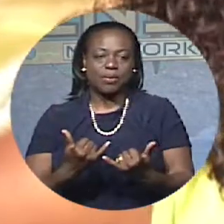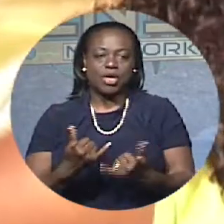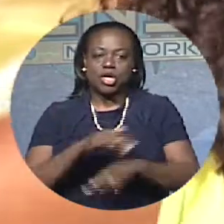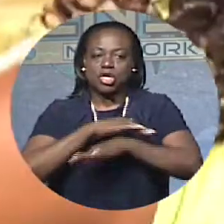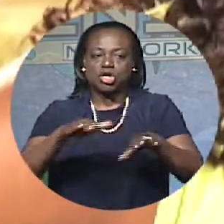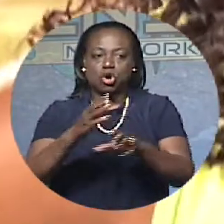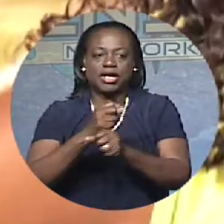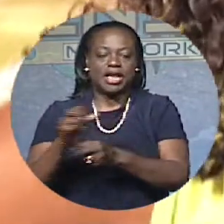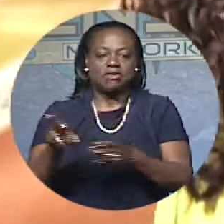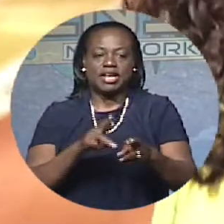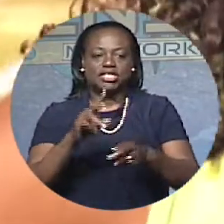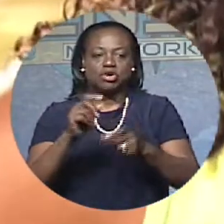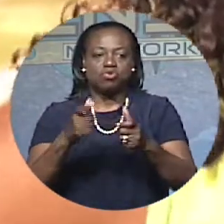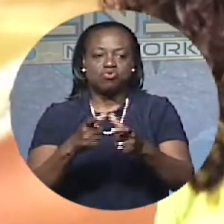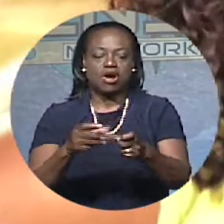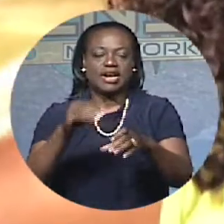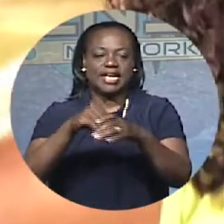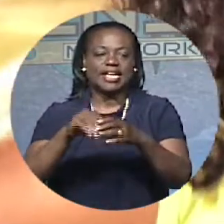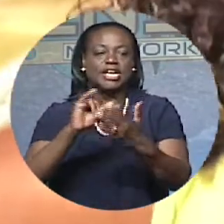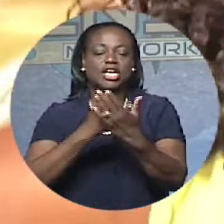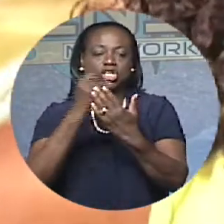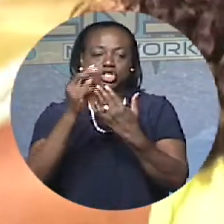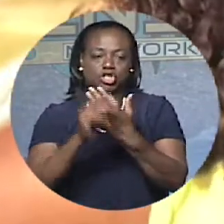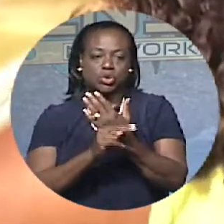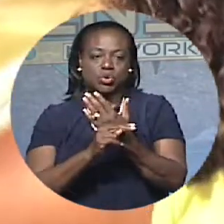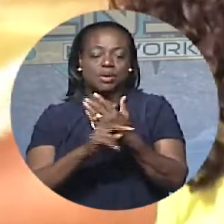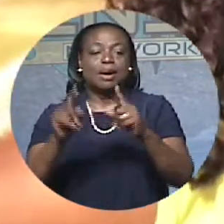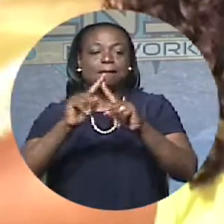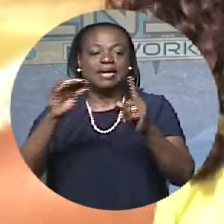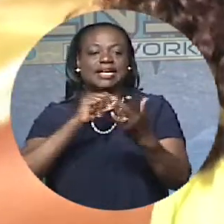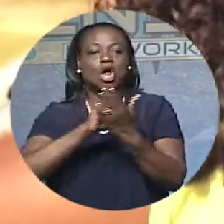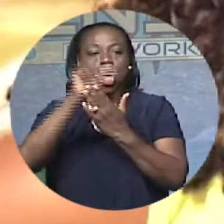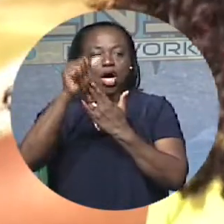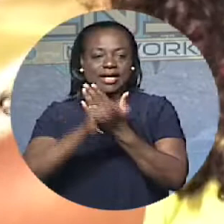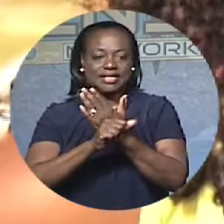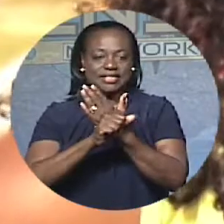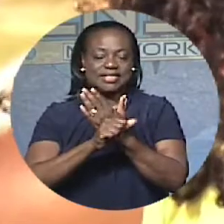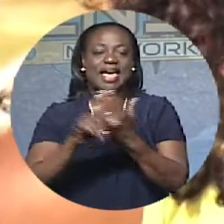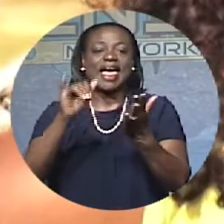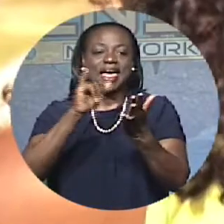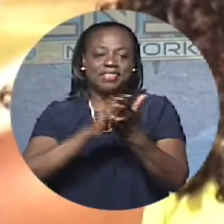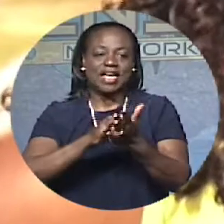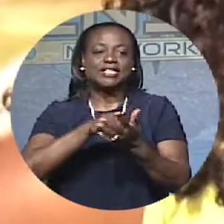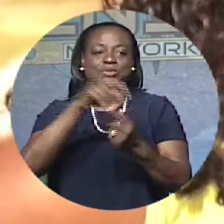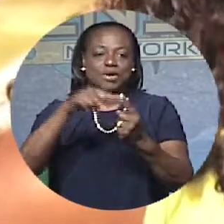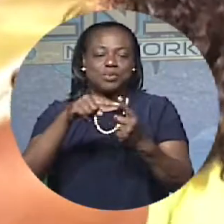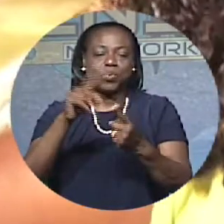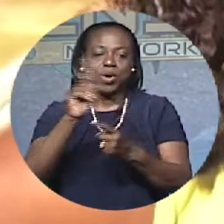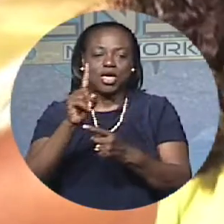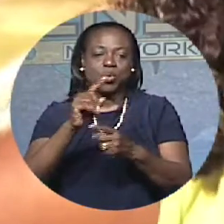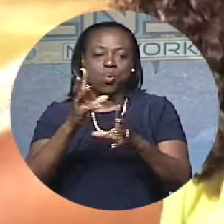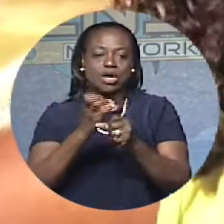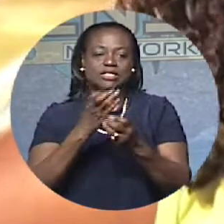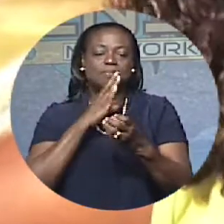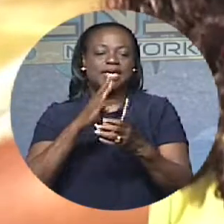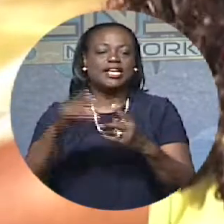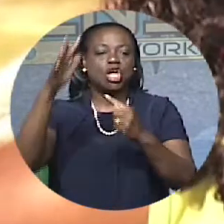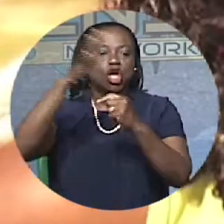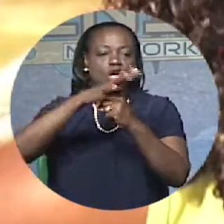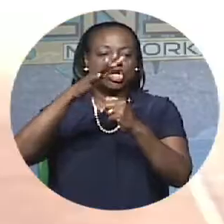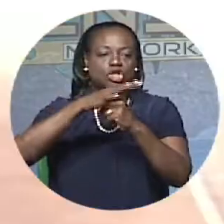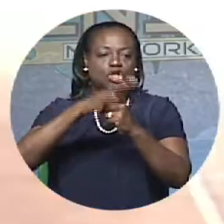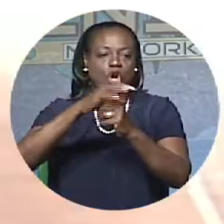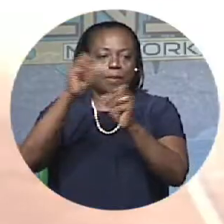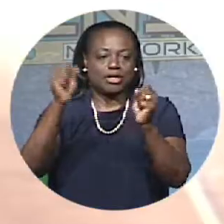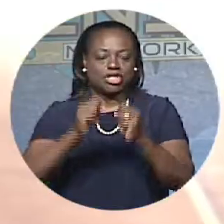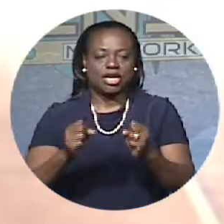ready to run in June, which is now, but in August. So that's when you want to be in top shape. So that's what I'm aiming